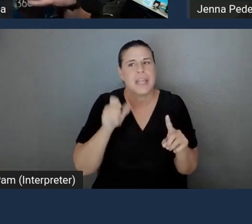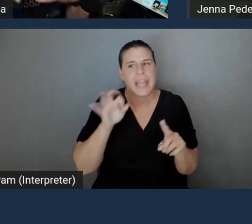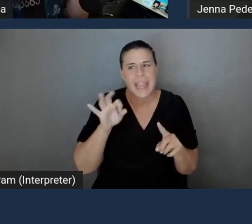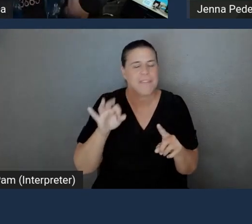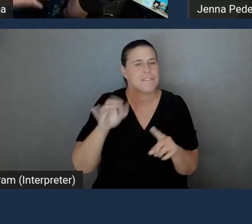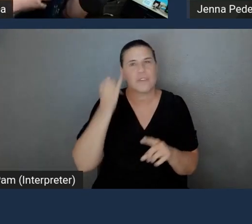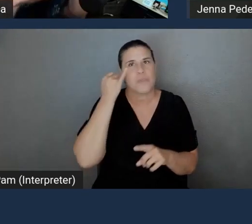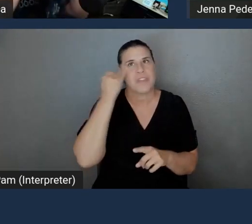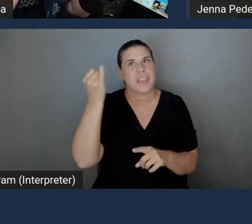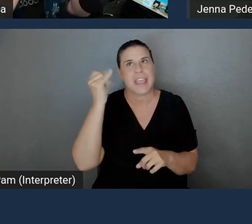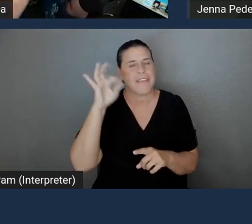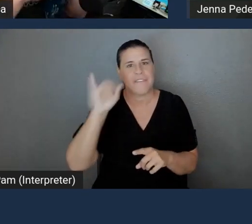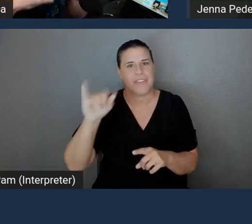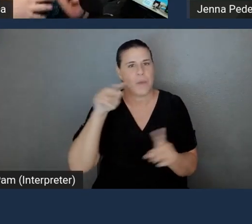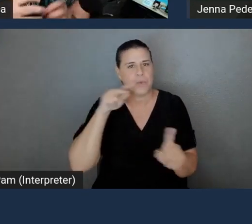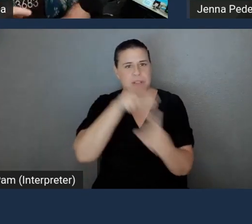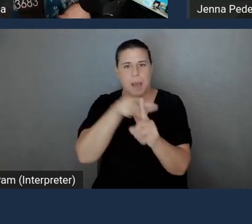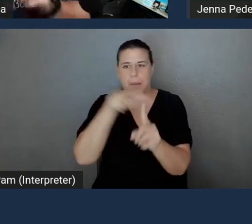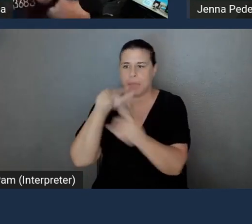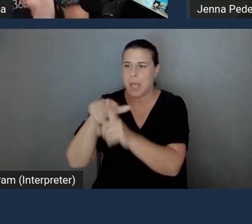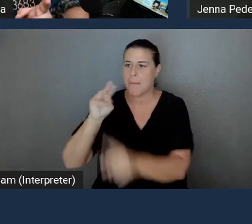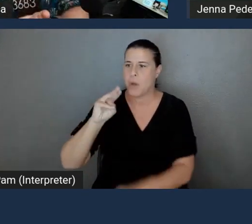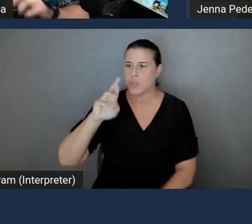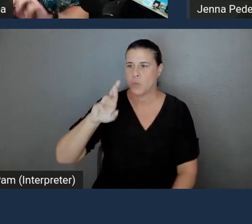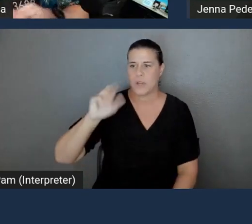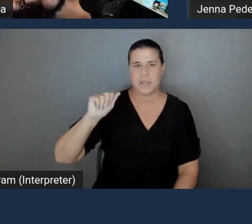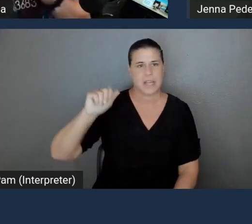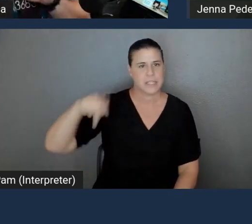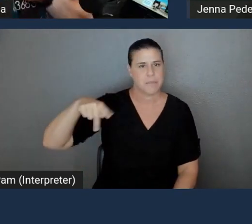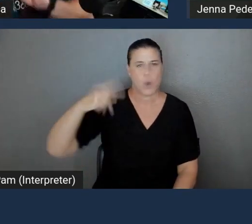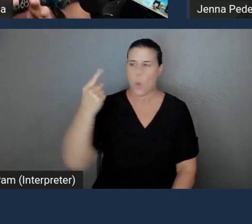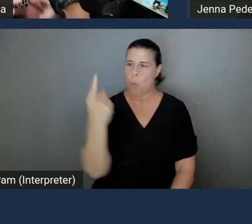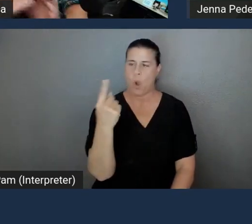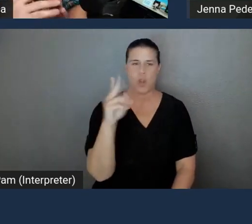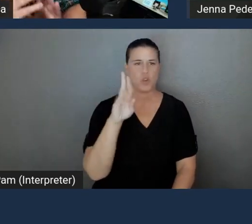if that was applying multi-region access points, there would be a single URL and